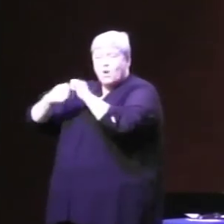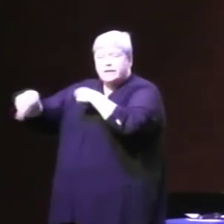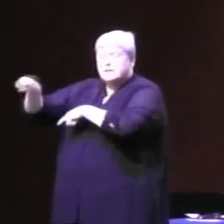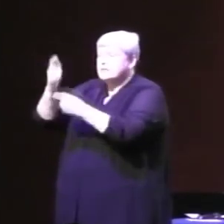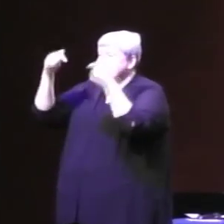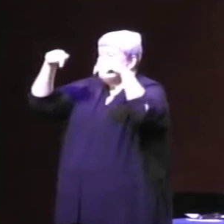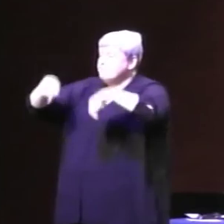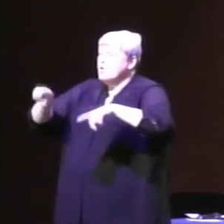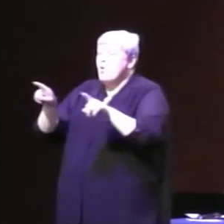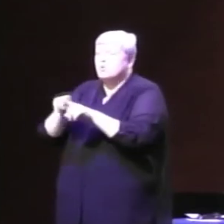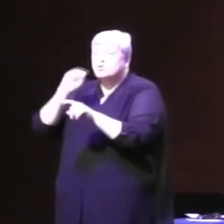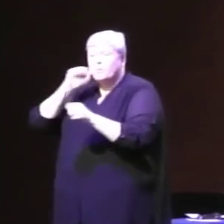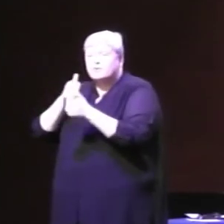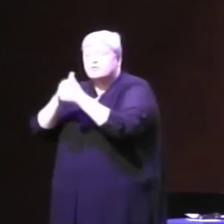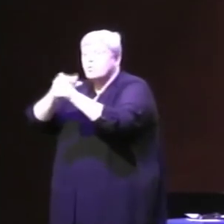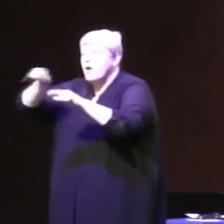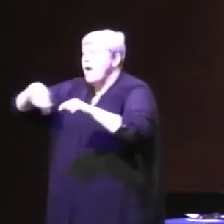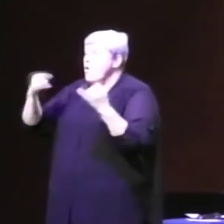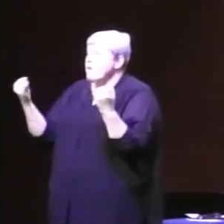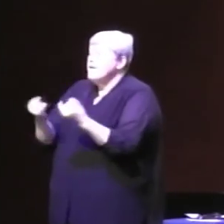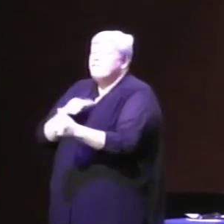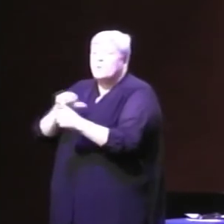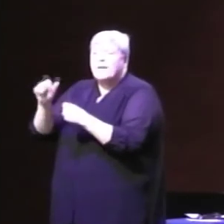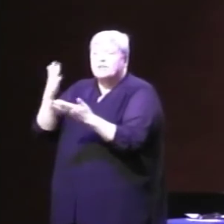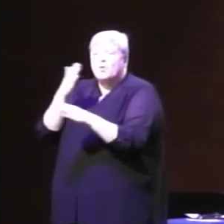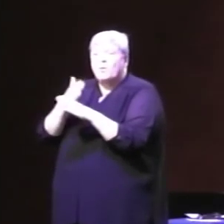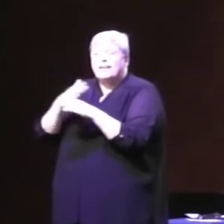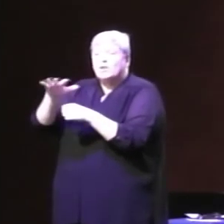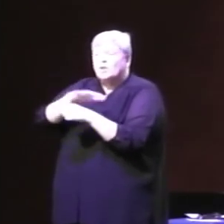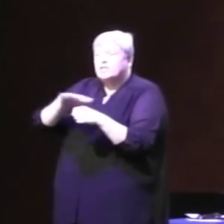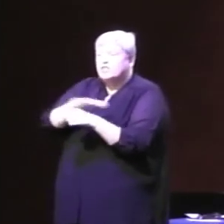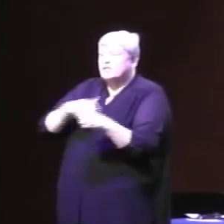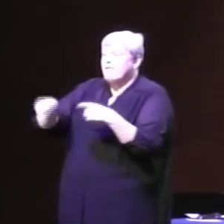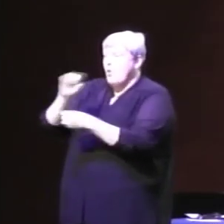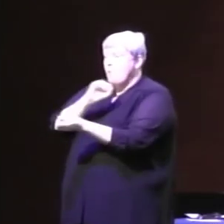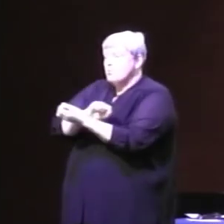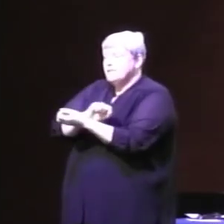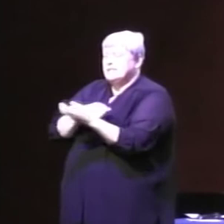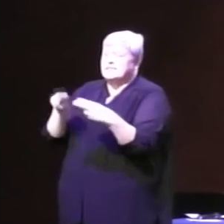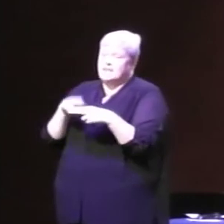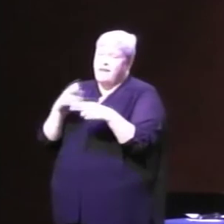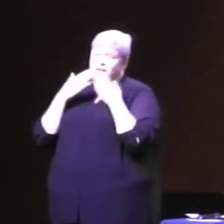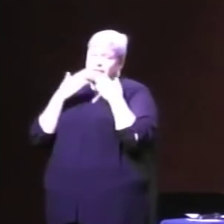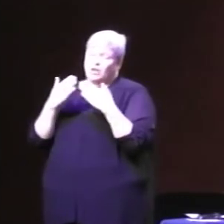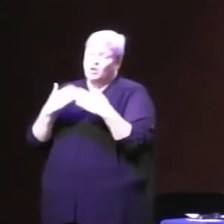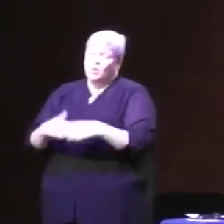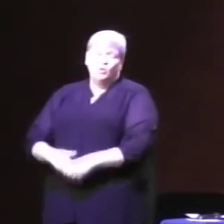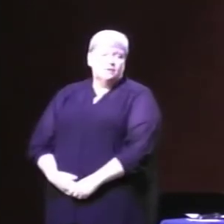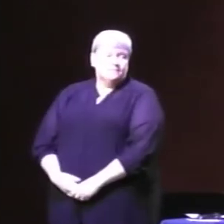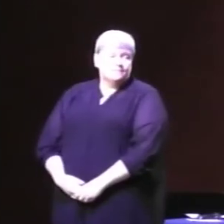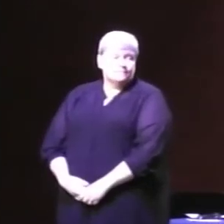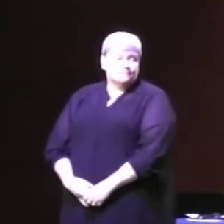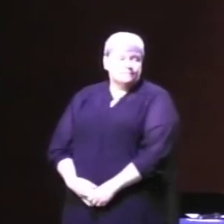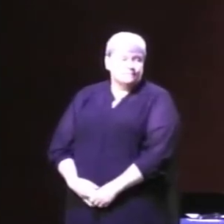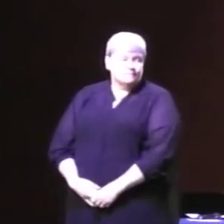also support our fight for better working conditions for all prison staff. Thank you.